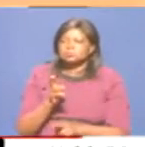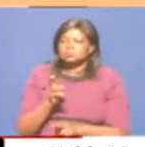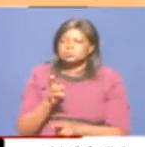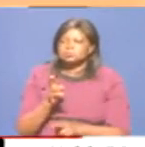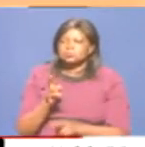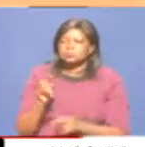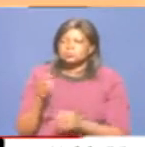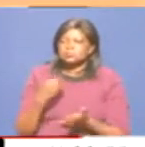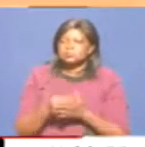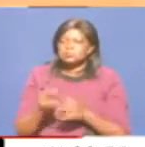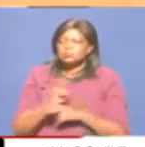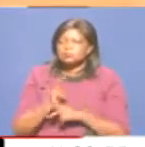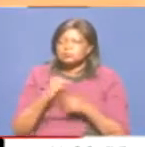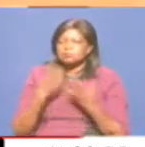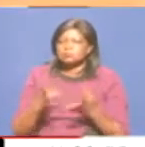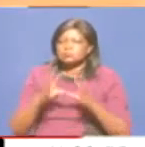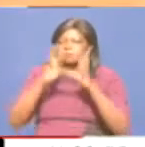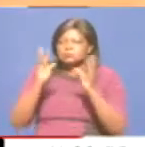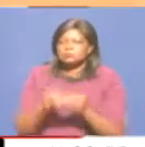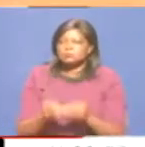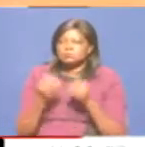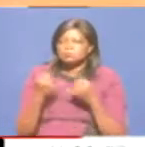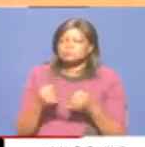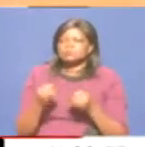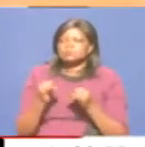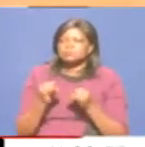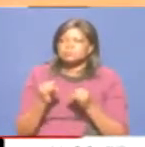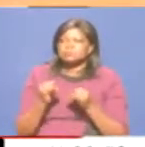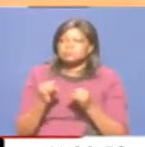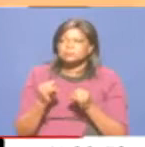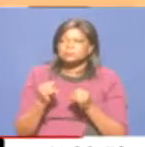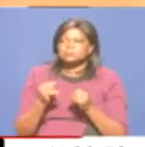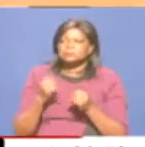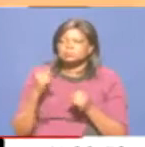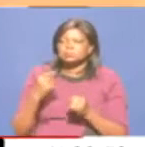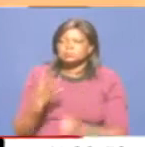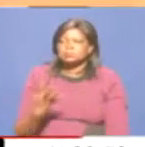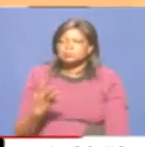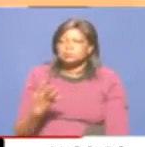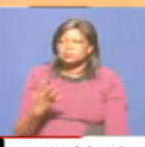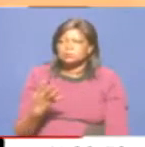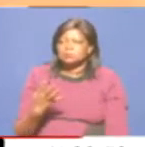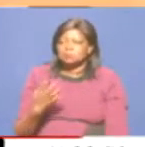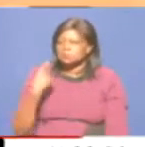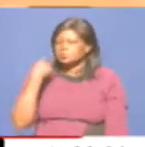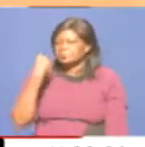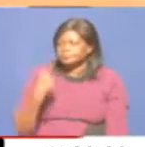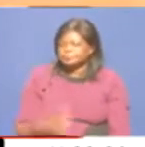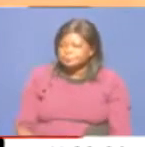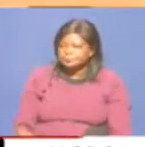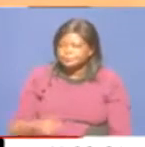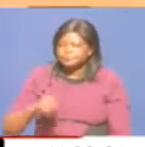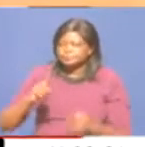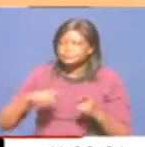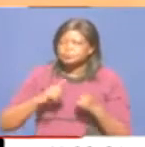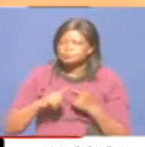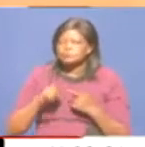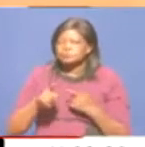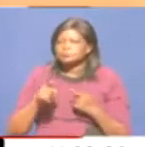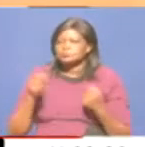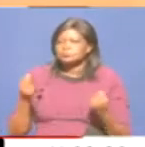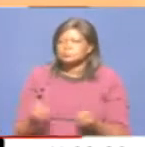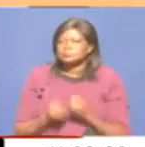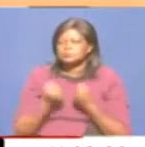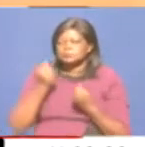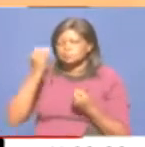expenditure on how that budget has been implemented. Every 4 months. Yeah. Recently, when that report came out, you noticed